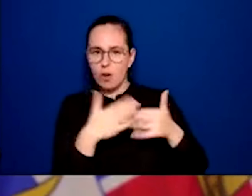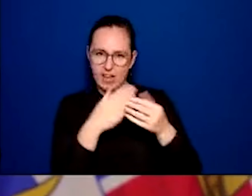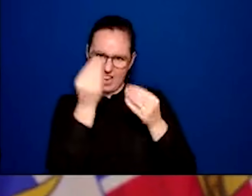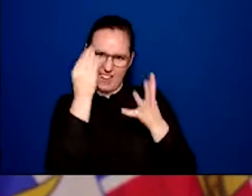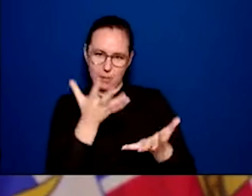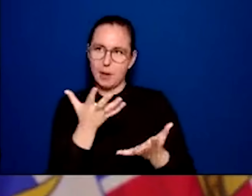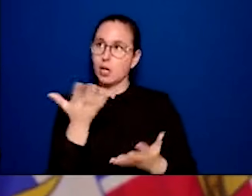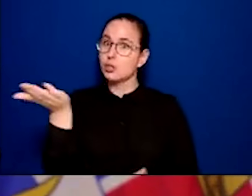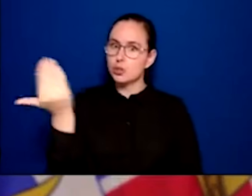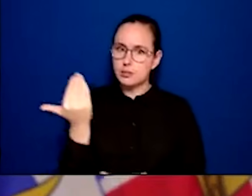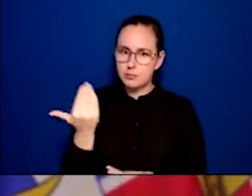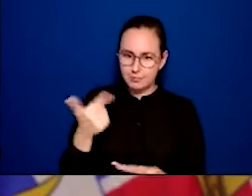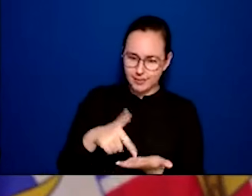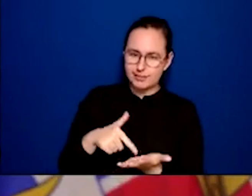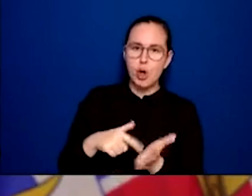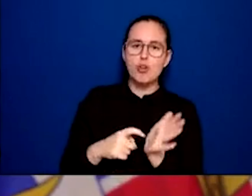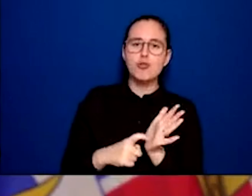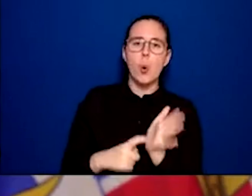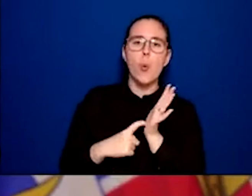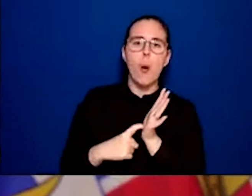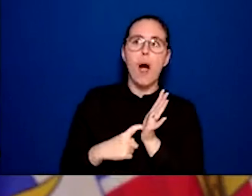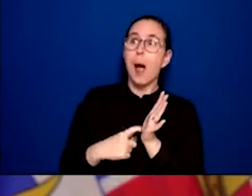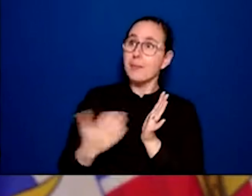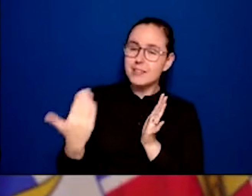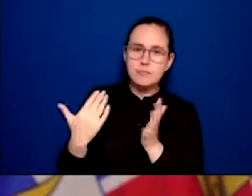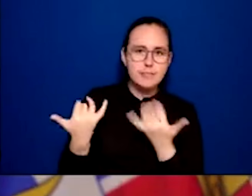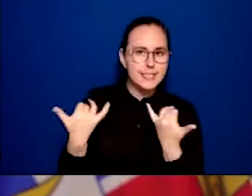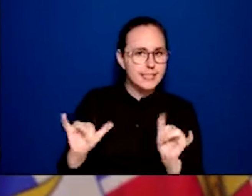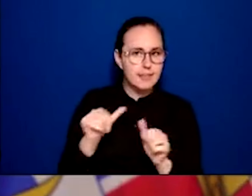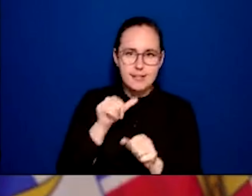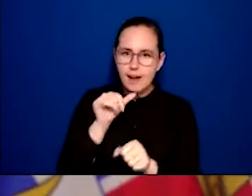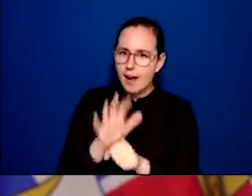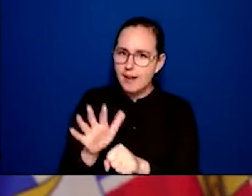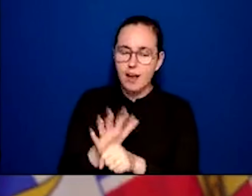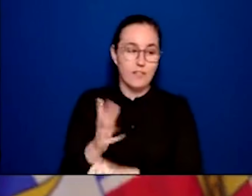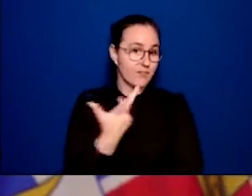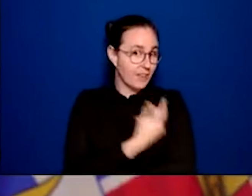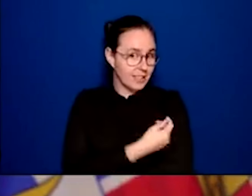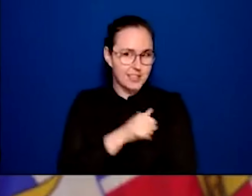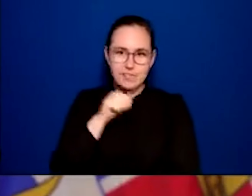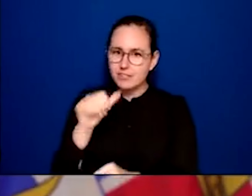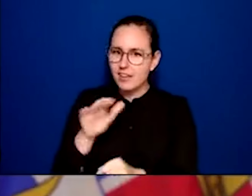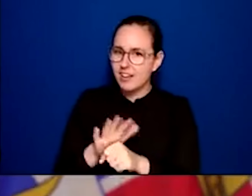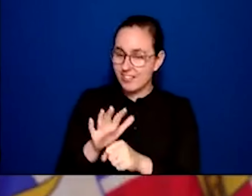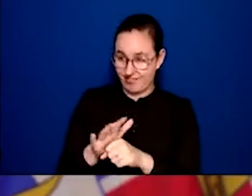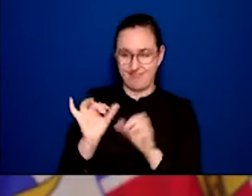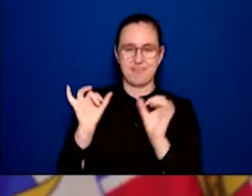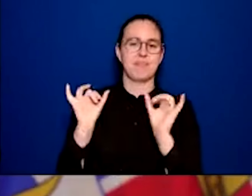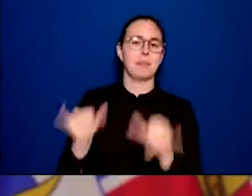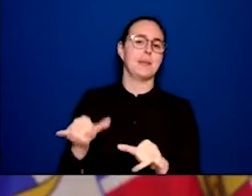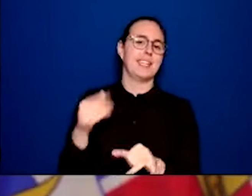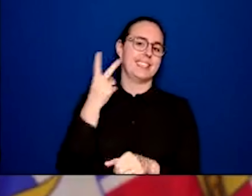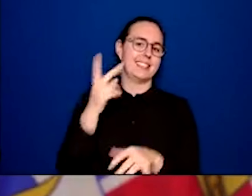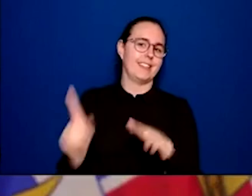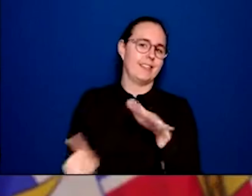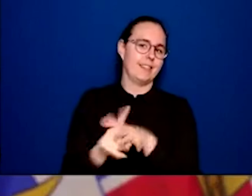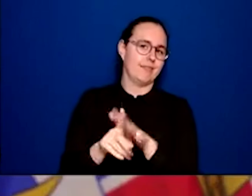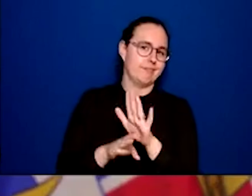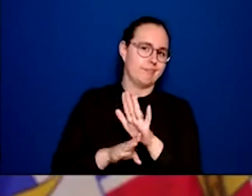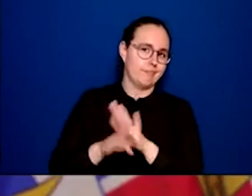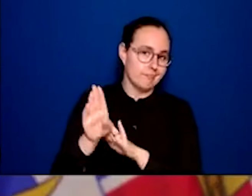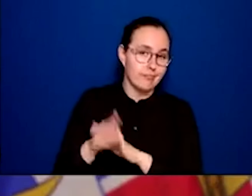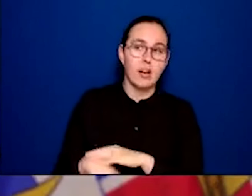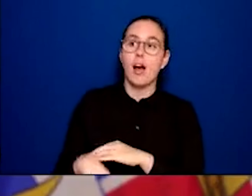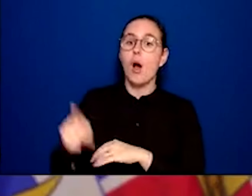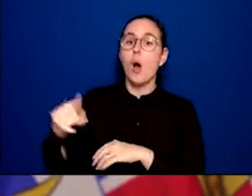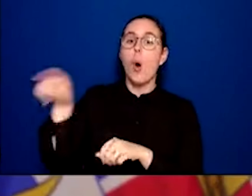of the surge that we're seeing in communities. It's also contributing to challenges in workers becoming sick, particularly in the congregate